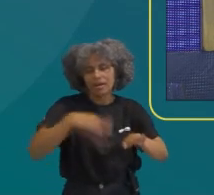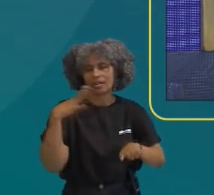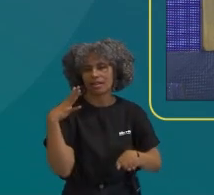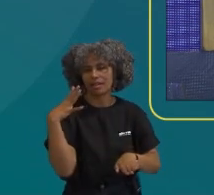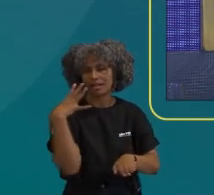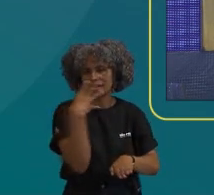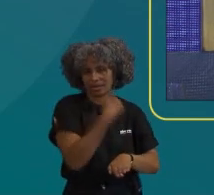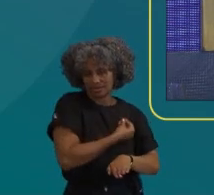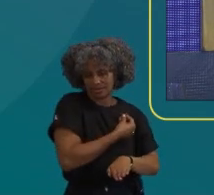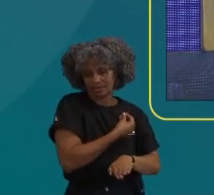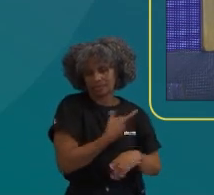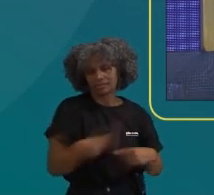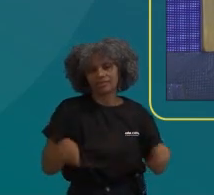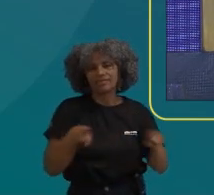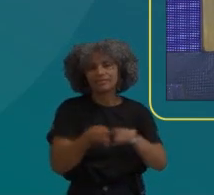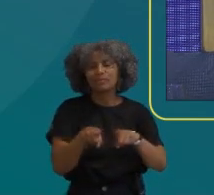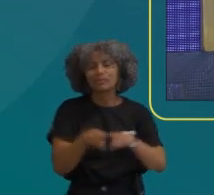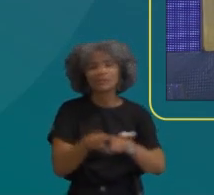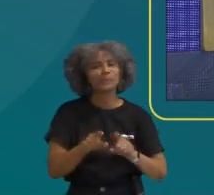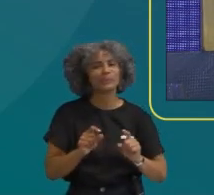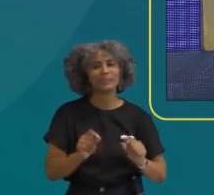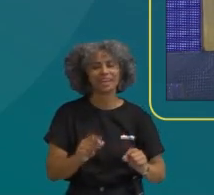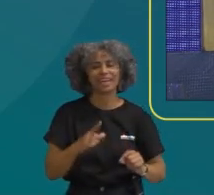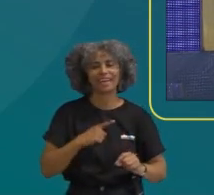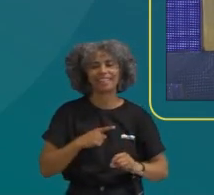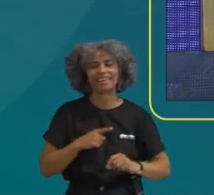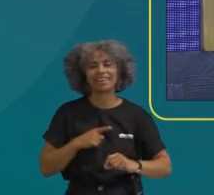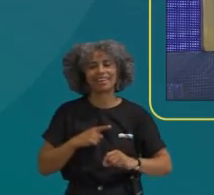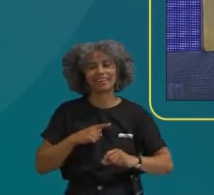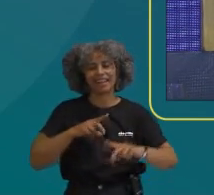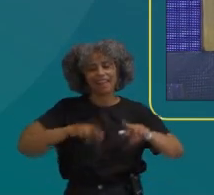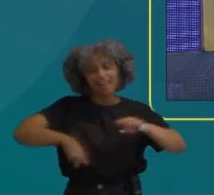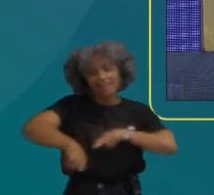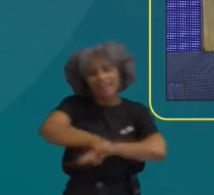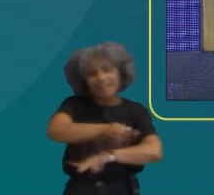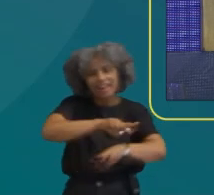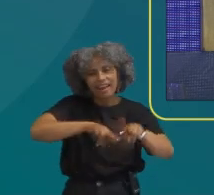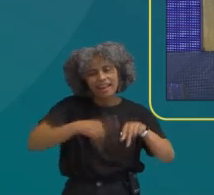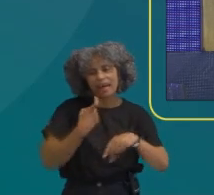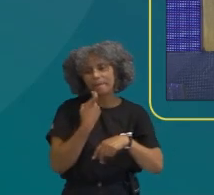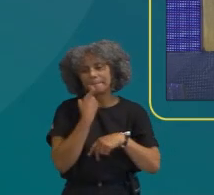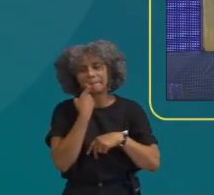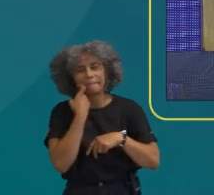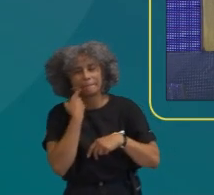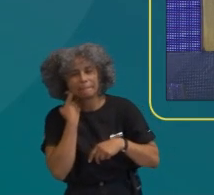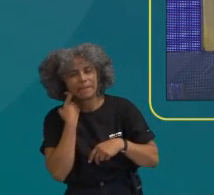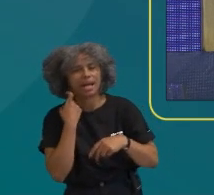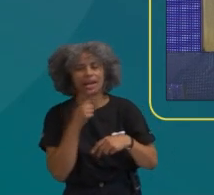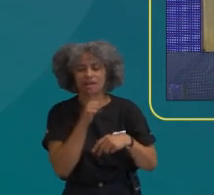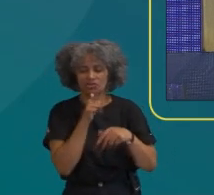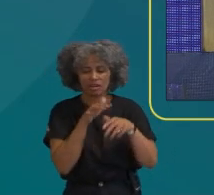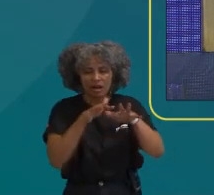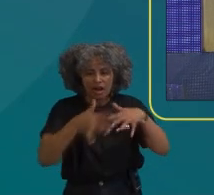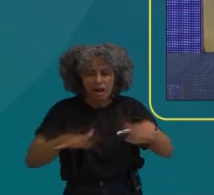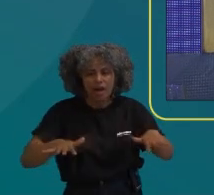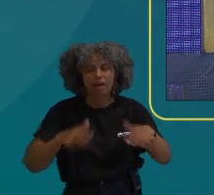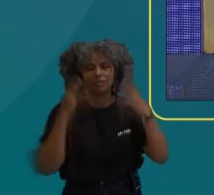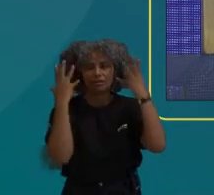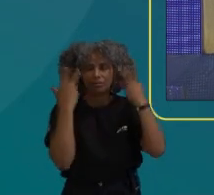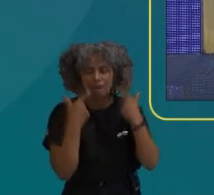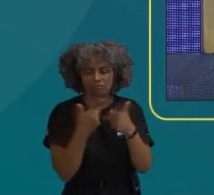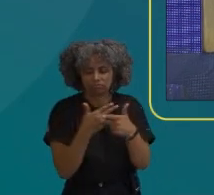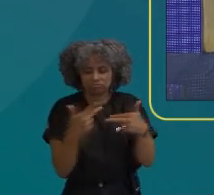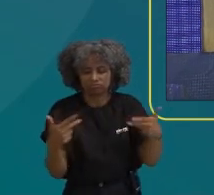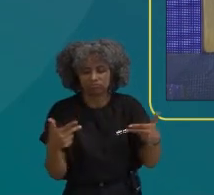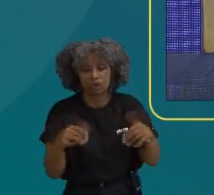from climate change and extreme weather events. What advice, lessons, and best practice can you share on